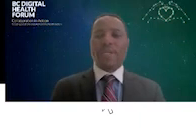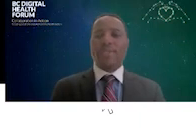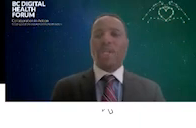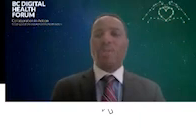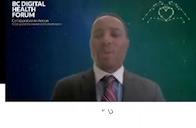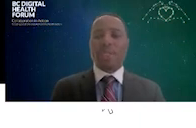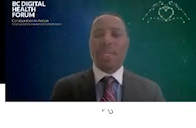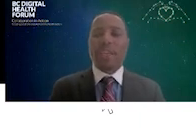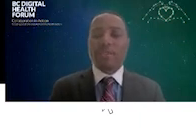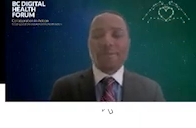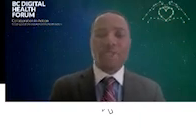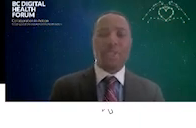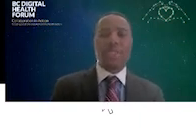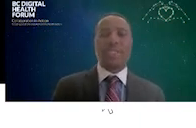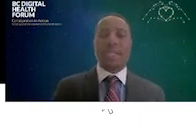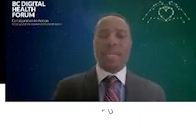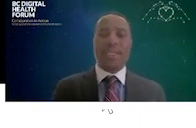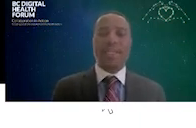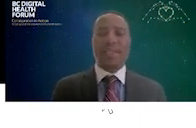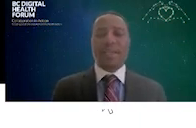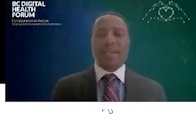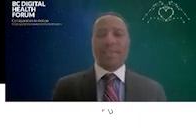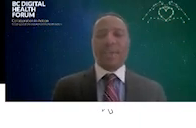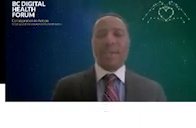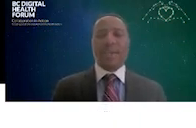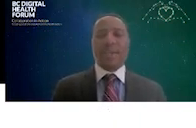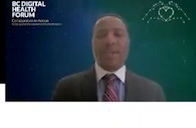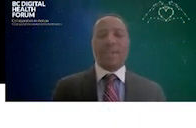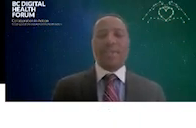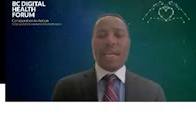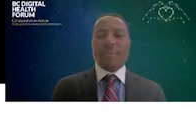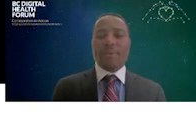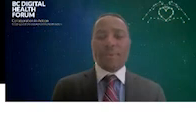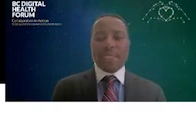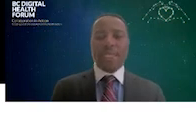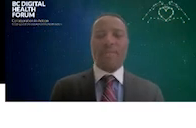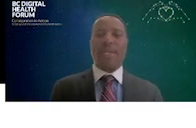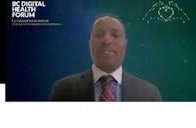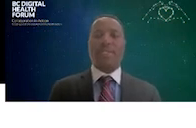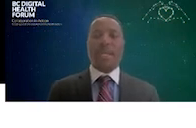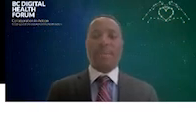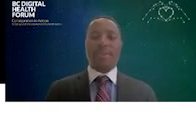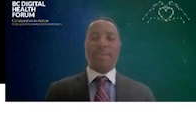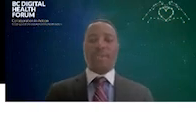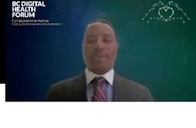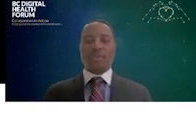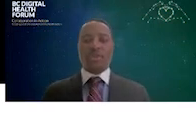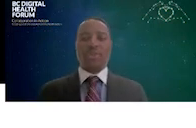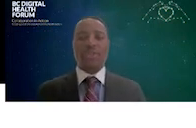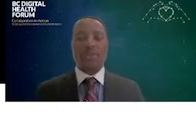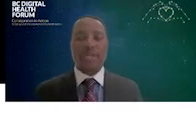the providers uploading their information indicating their type of clinic, whether it is